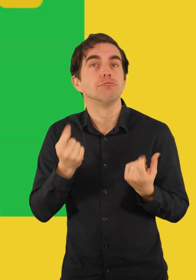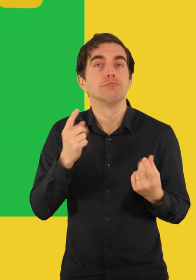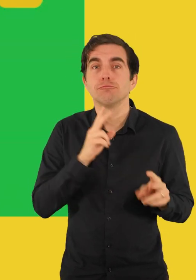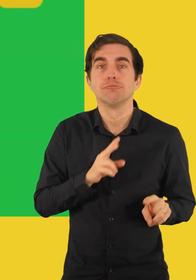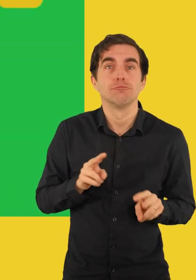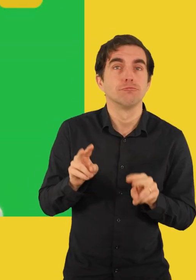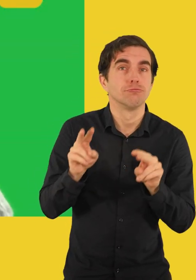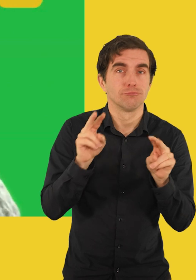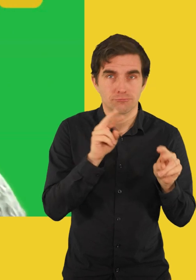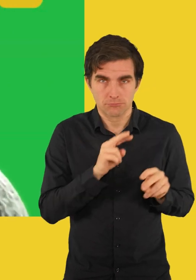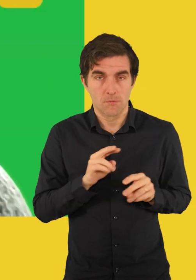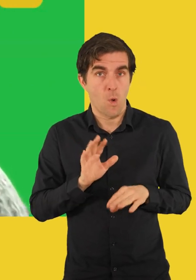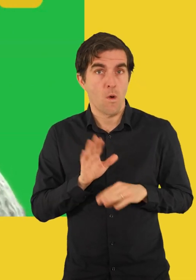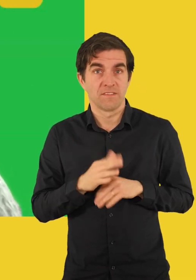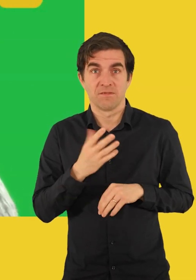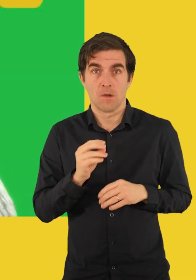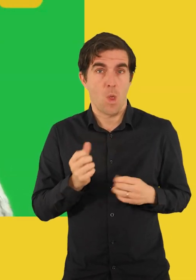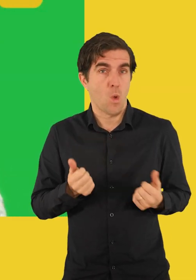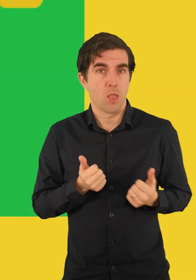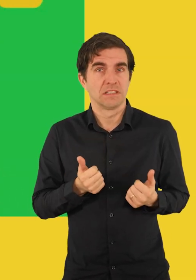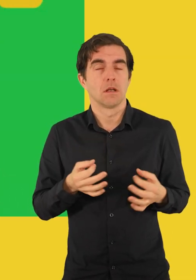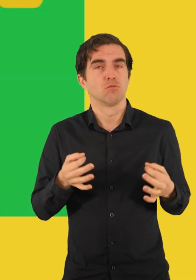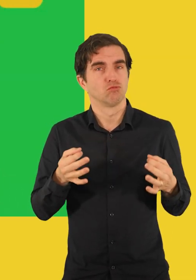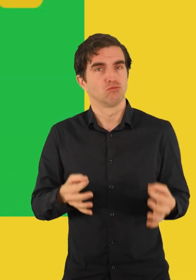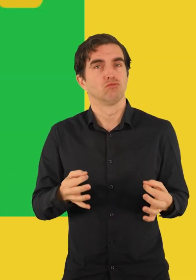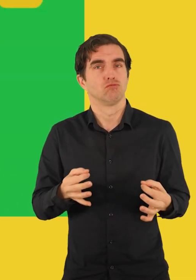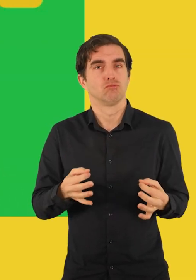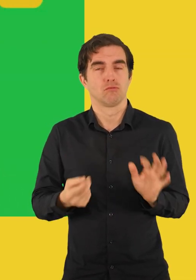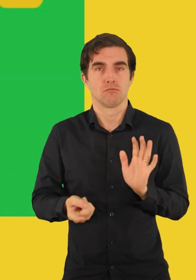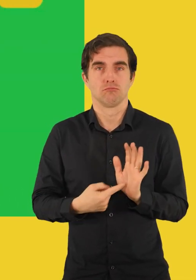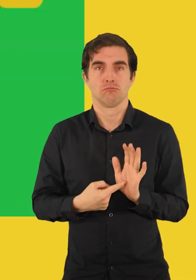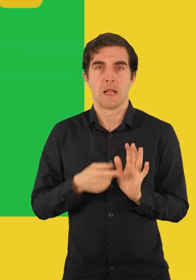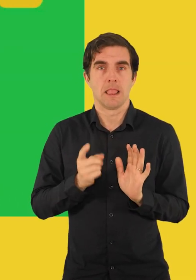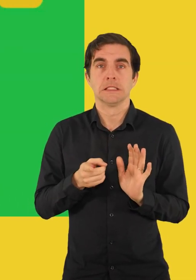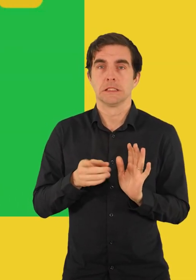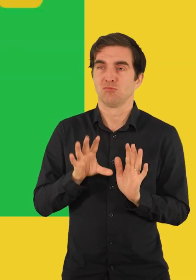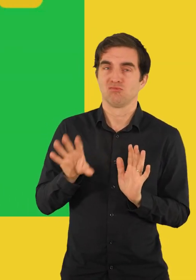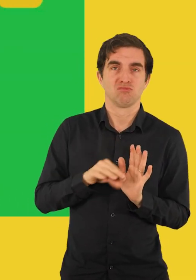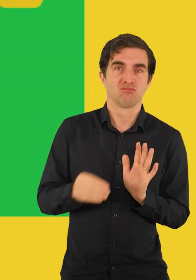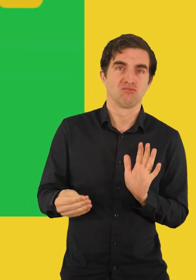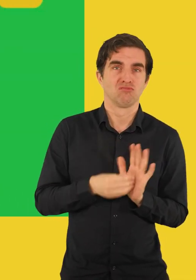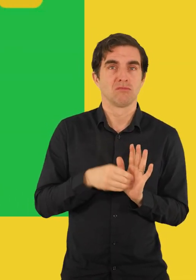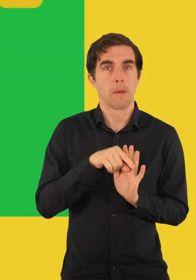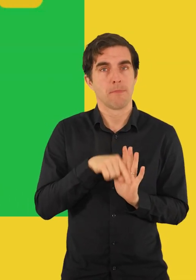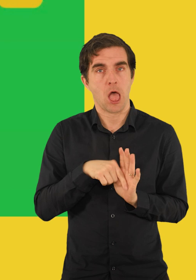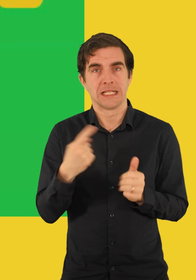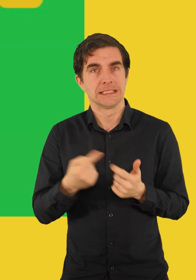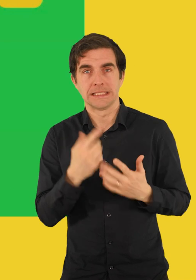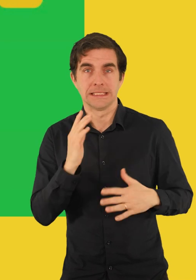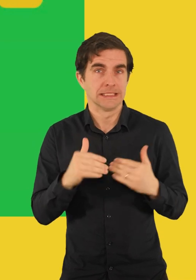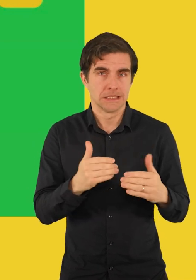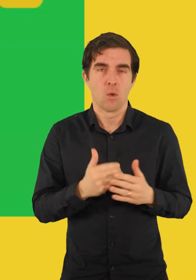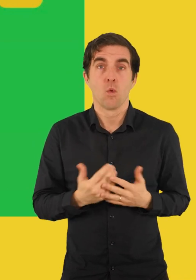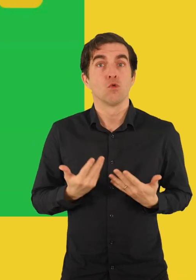in their place, and over 50 have already formally brought the ideas and tools into their policies and processes. So today